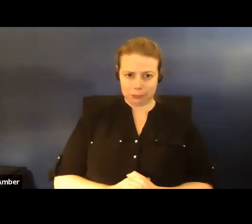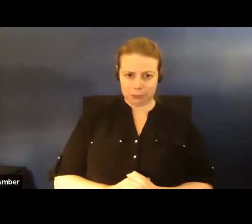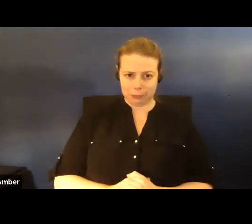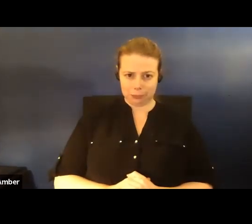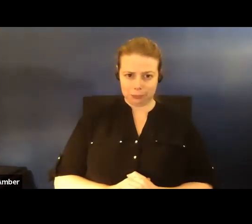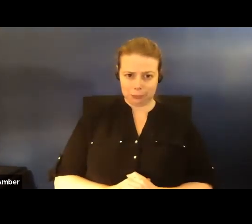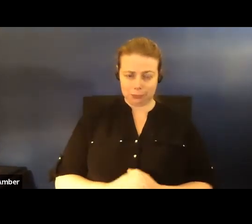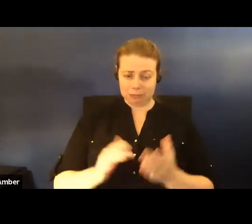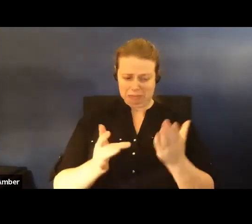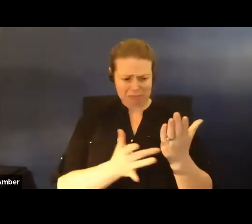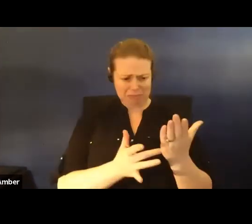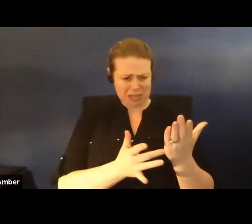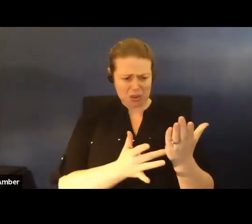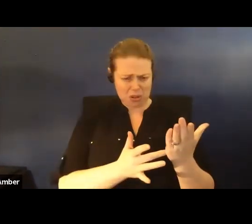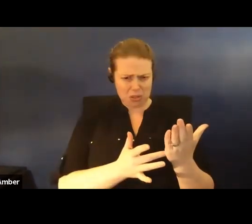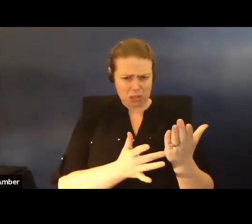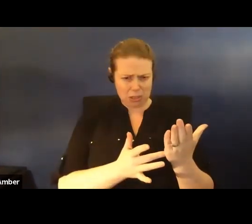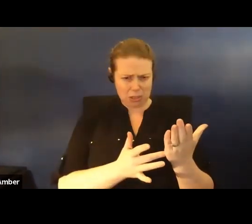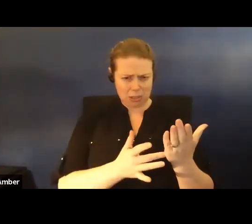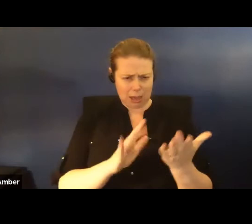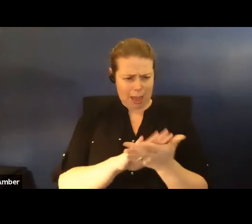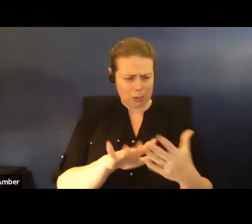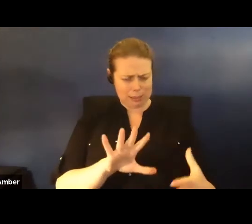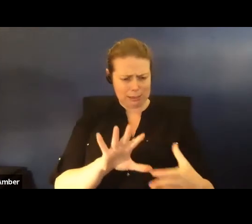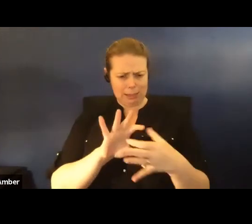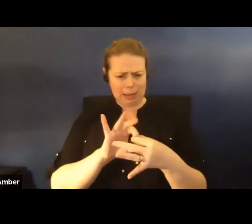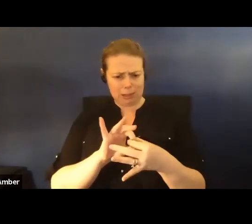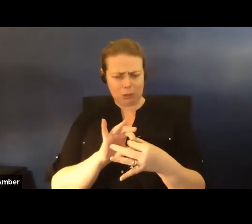facilitate freedom of expression and opinion and access to